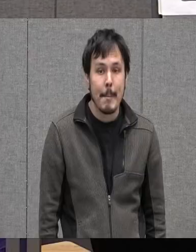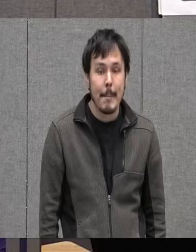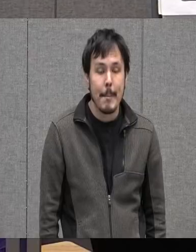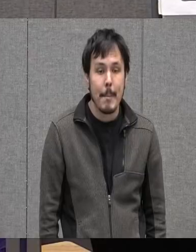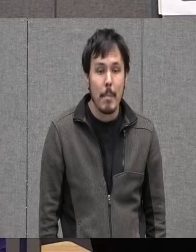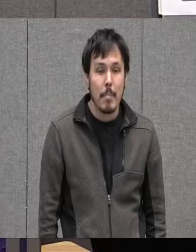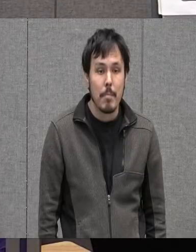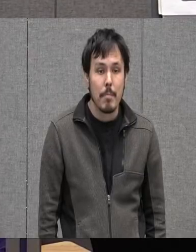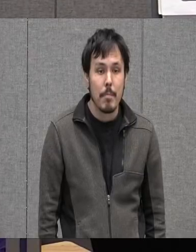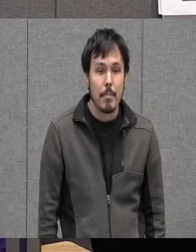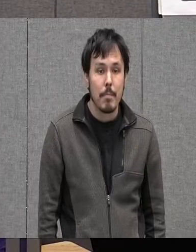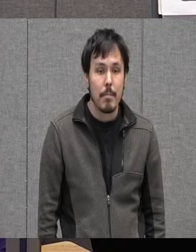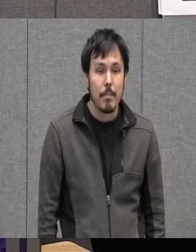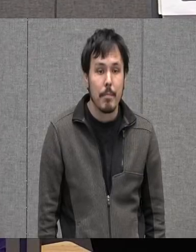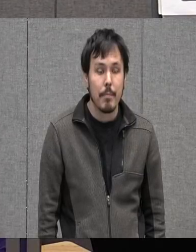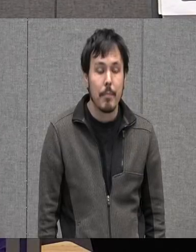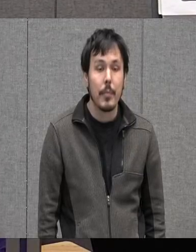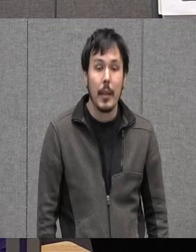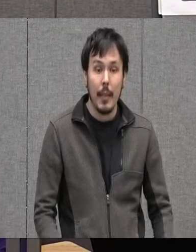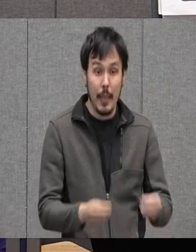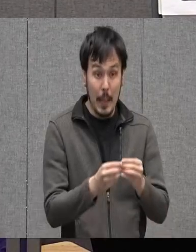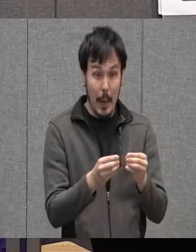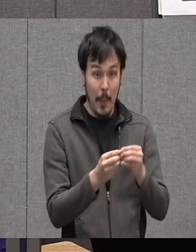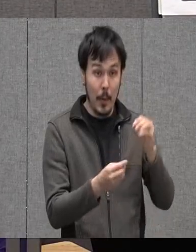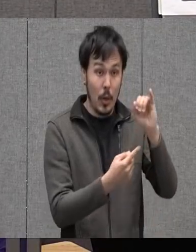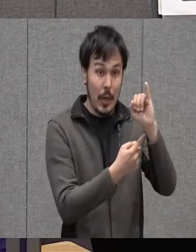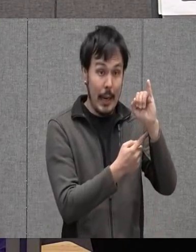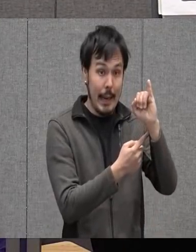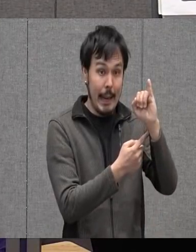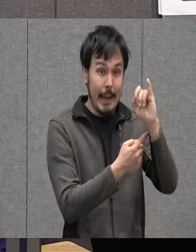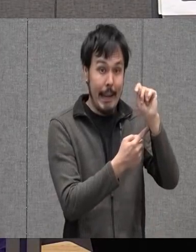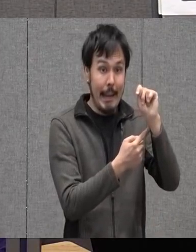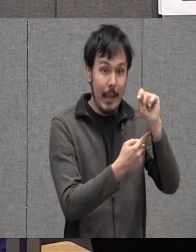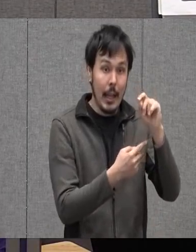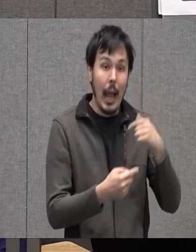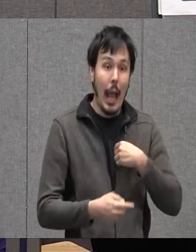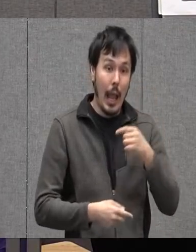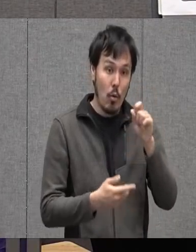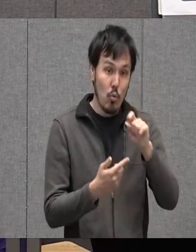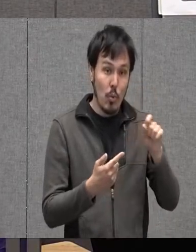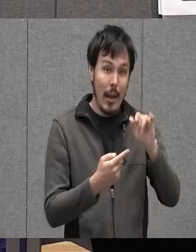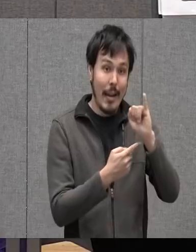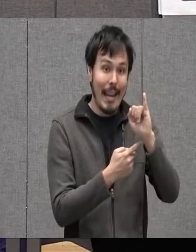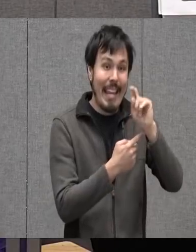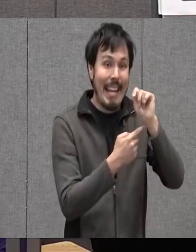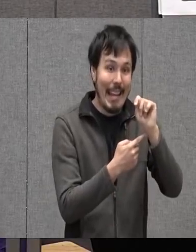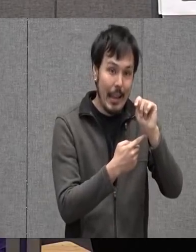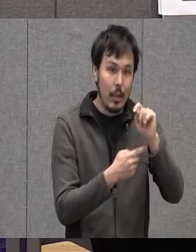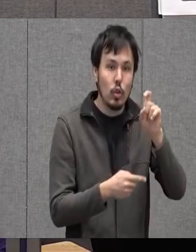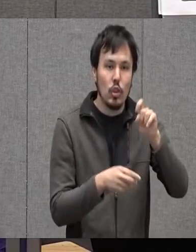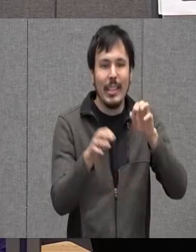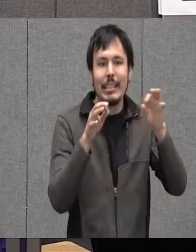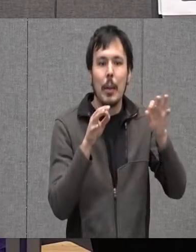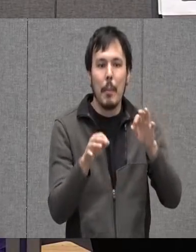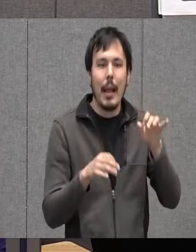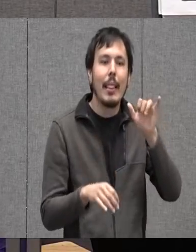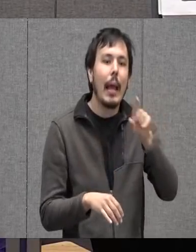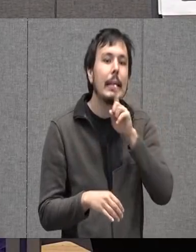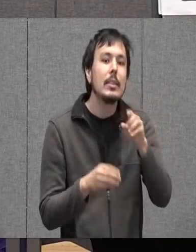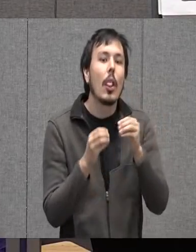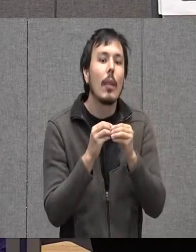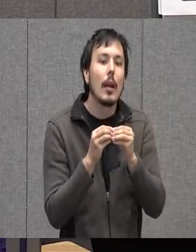it, and remember it is 31. Anytime you have something like this, you want to make sure to tell what it is. It's